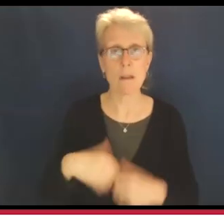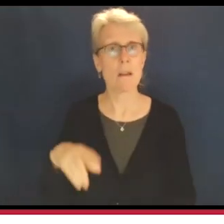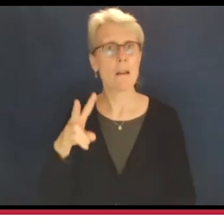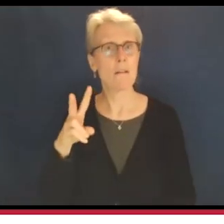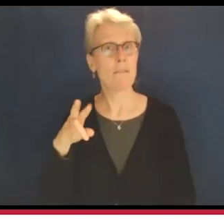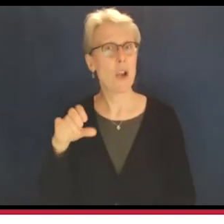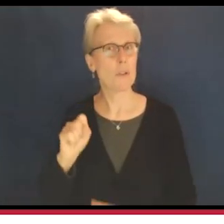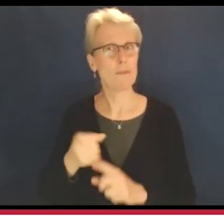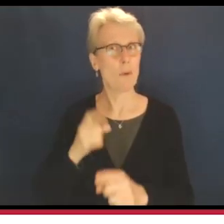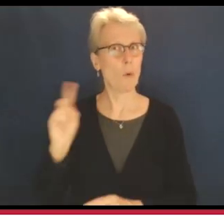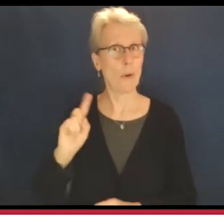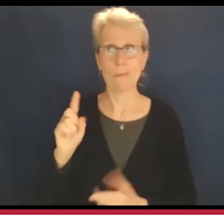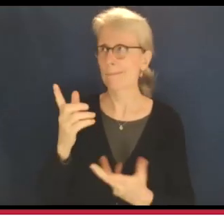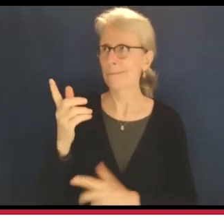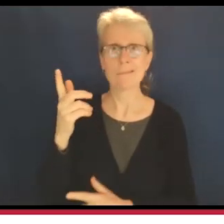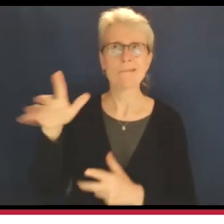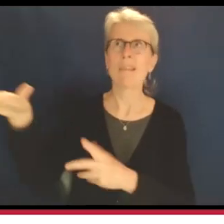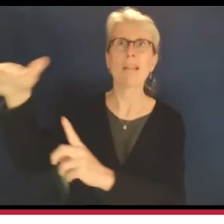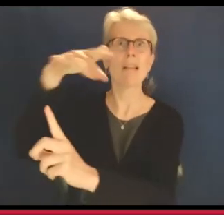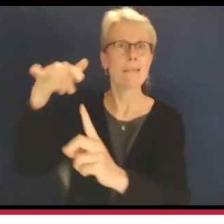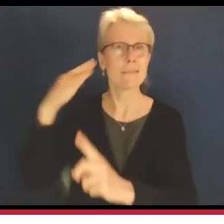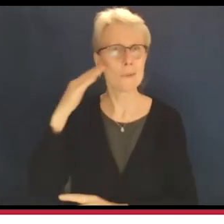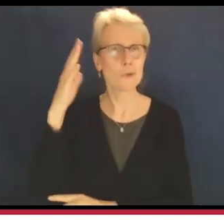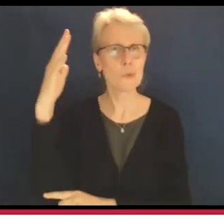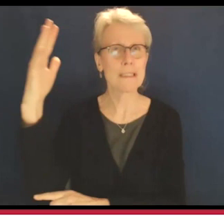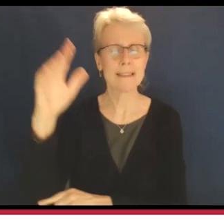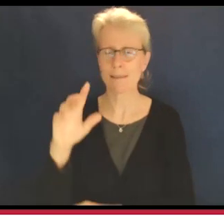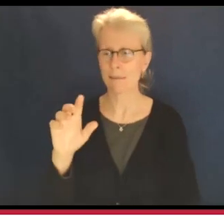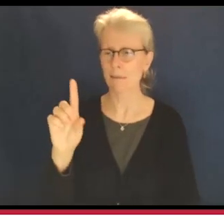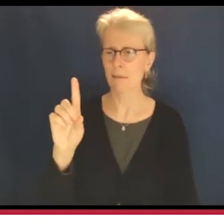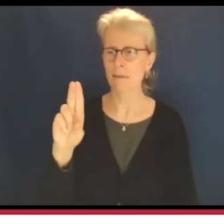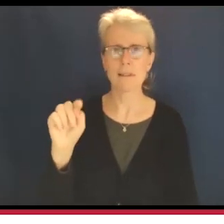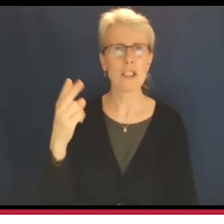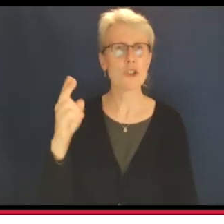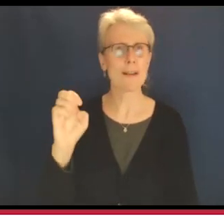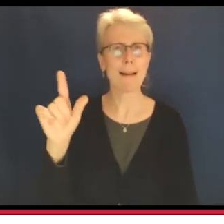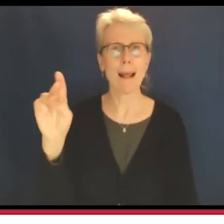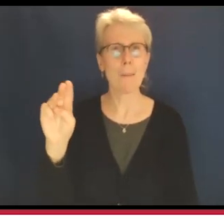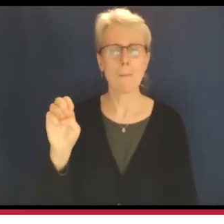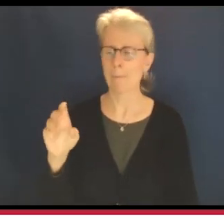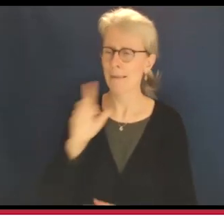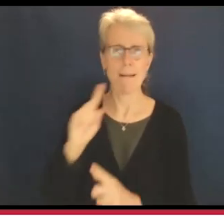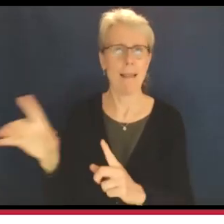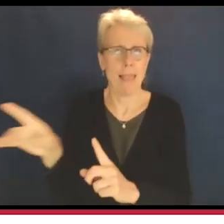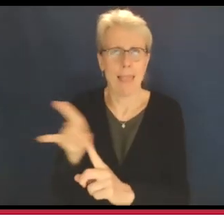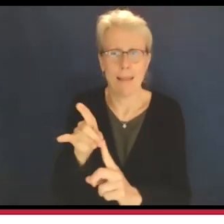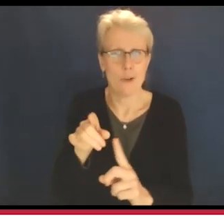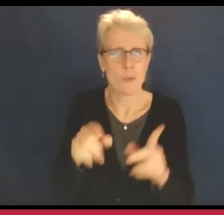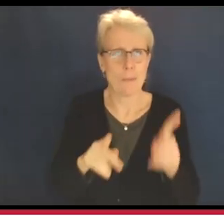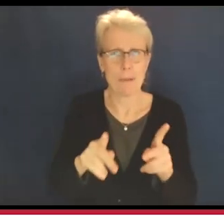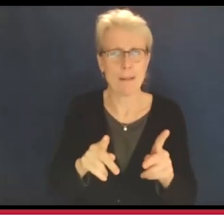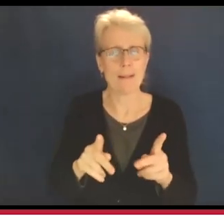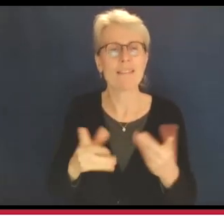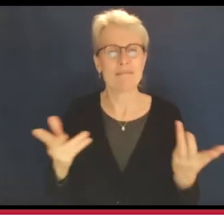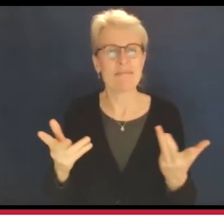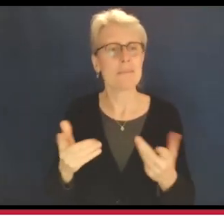elm disease in people, and that's true of most plant pathogens. So I think that if you look at the list that's in